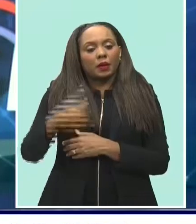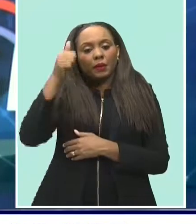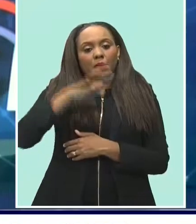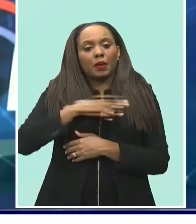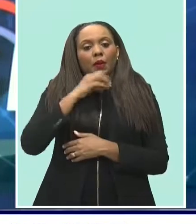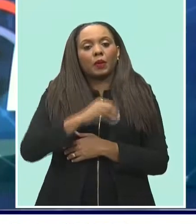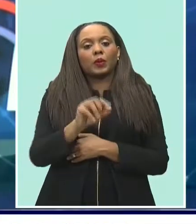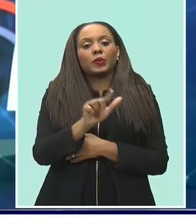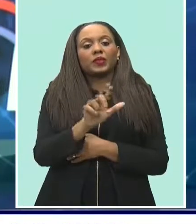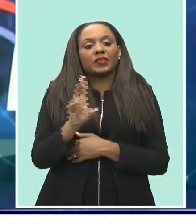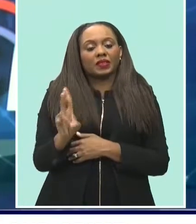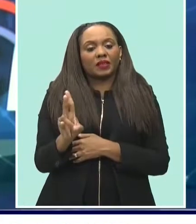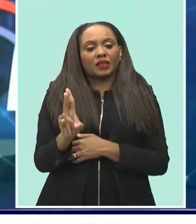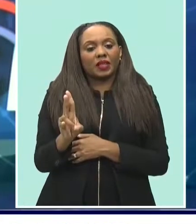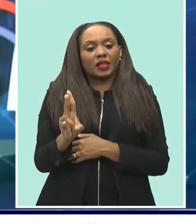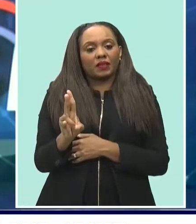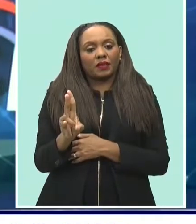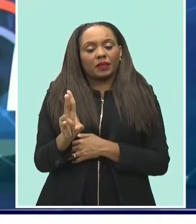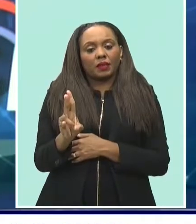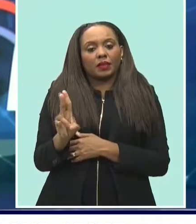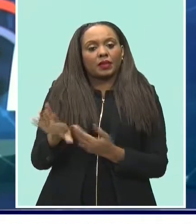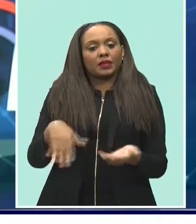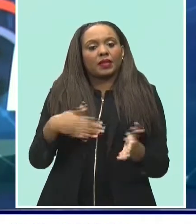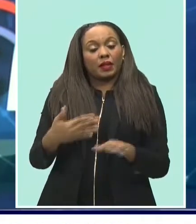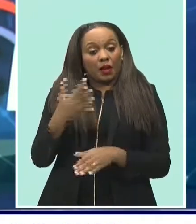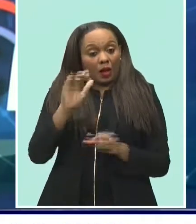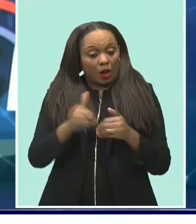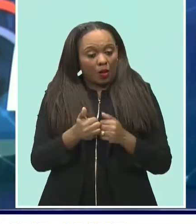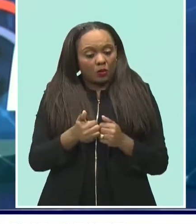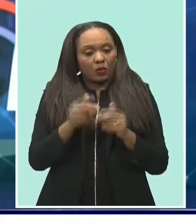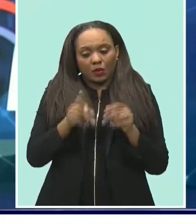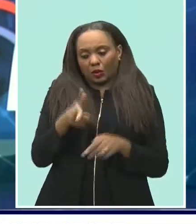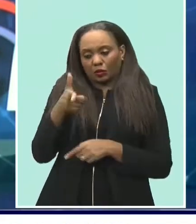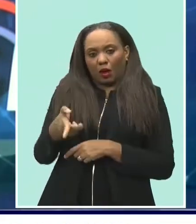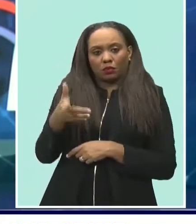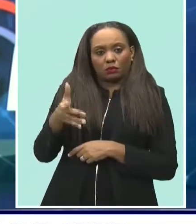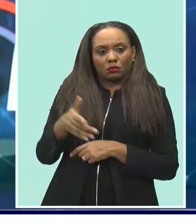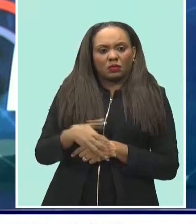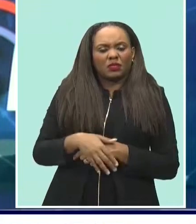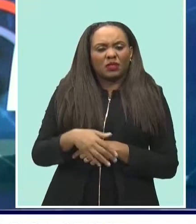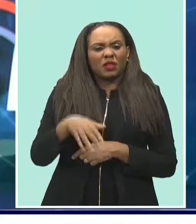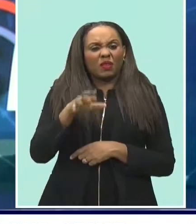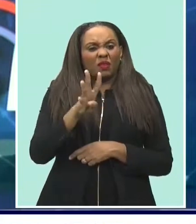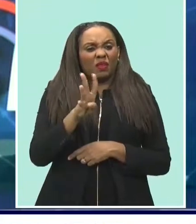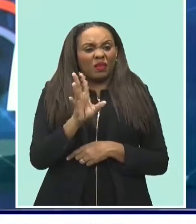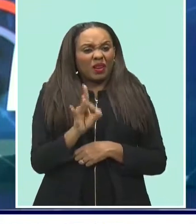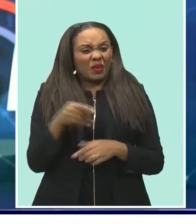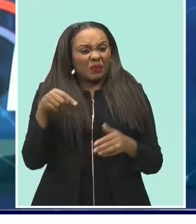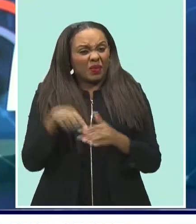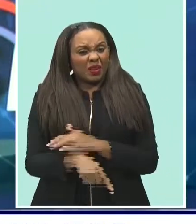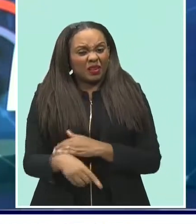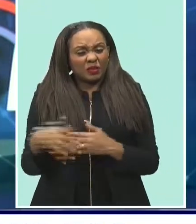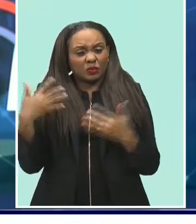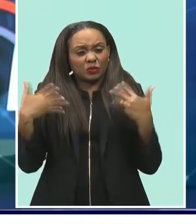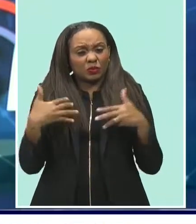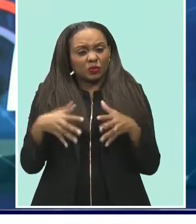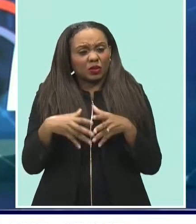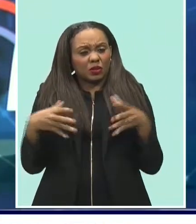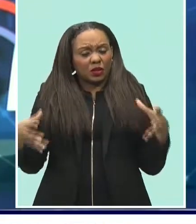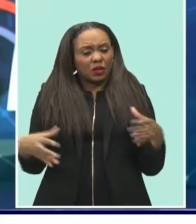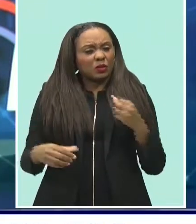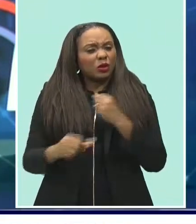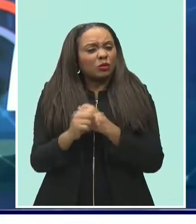Rondell Alexander was fatally shot. Noting that 48 murders are unprecedented for the island, Mr. Marshall says they put at